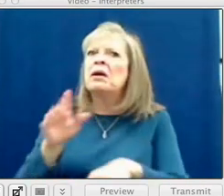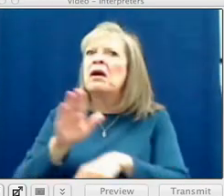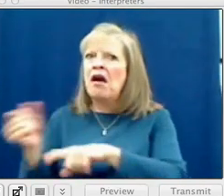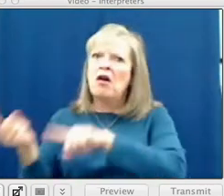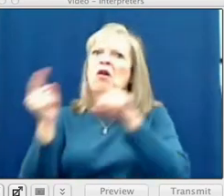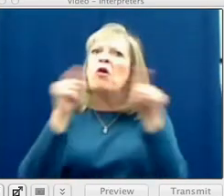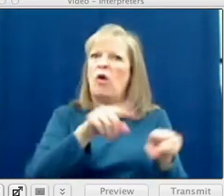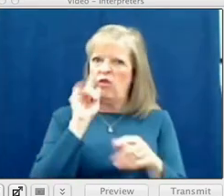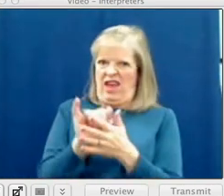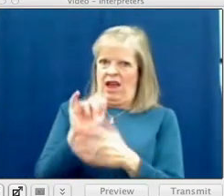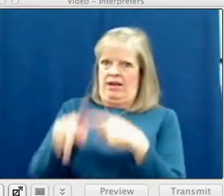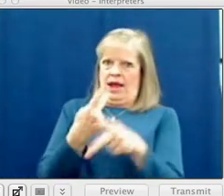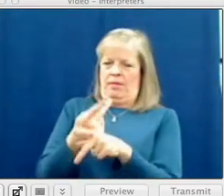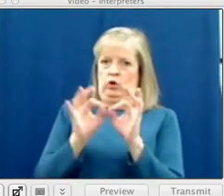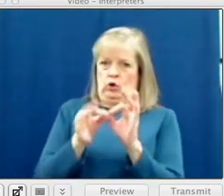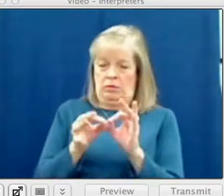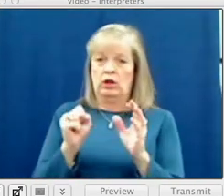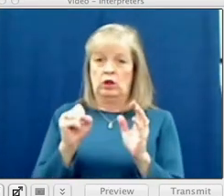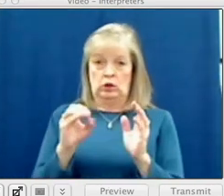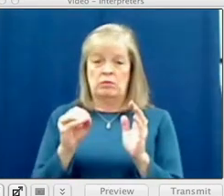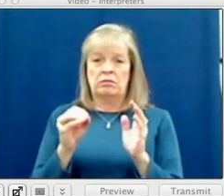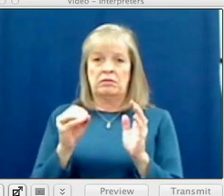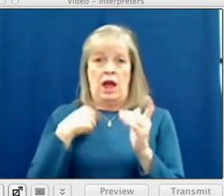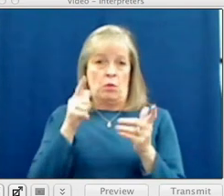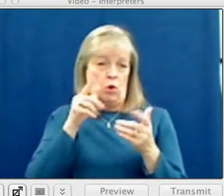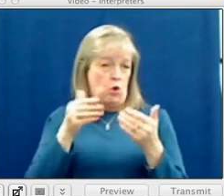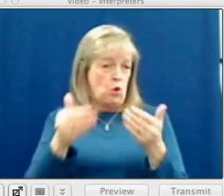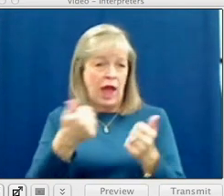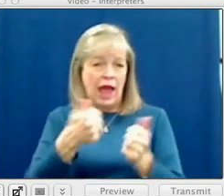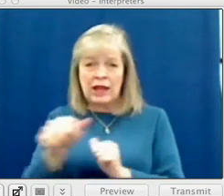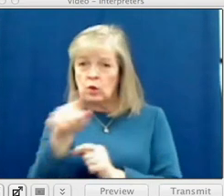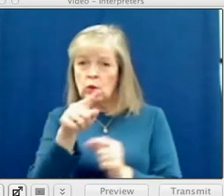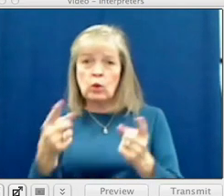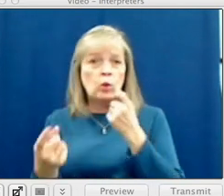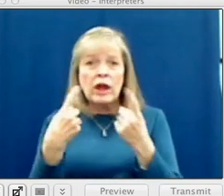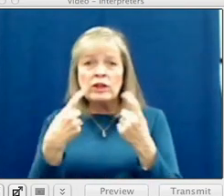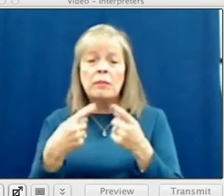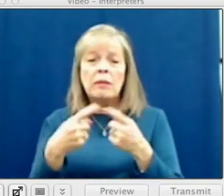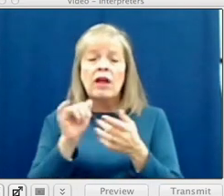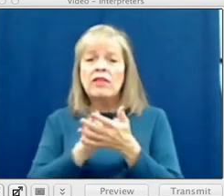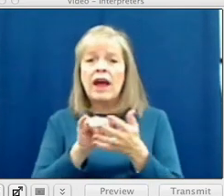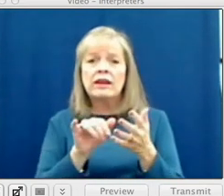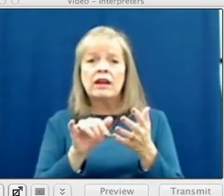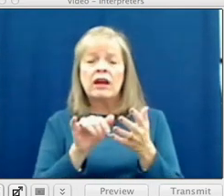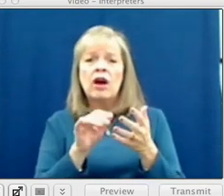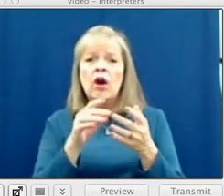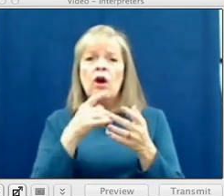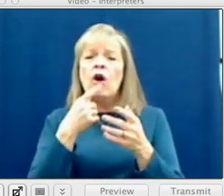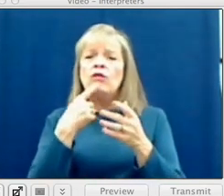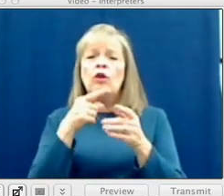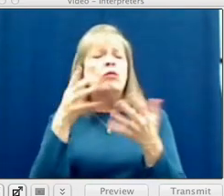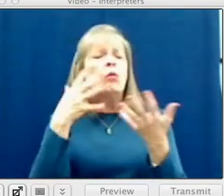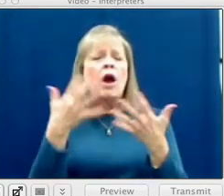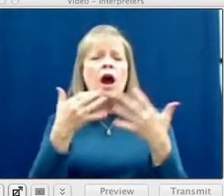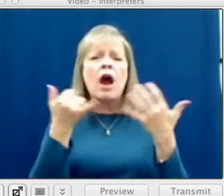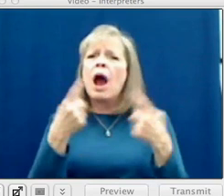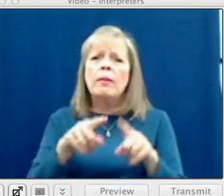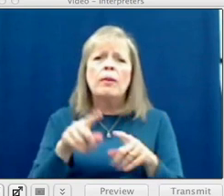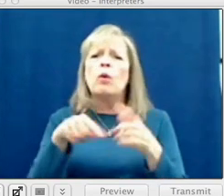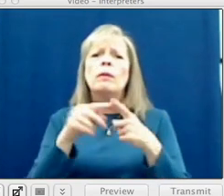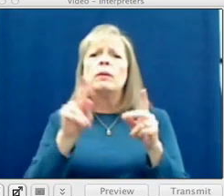Okay, I'm going to go on. If you have questions about this case or how this is an example of sort of the differences between how people think about their work or